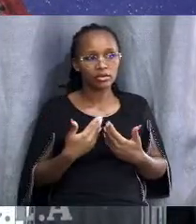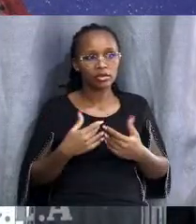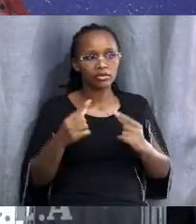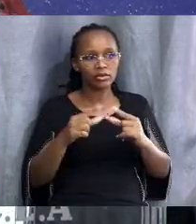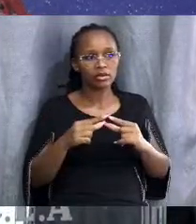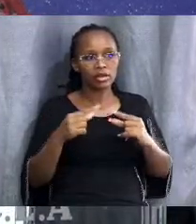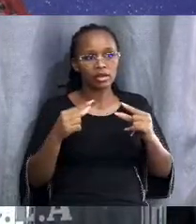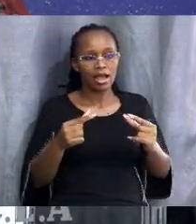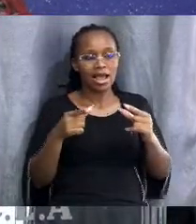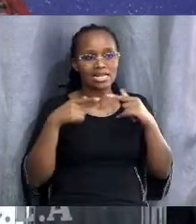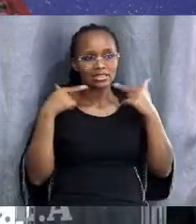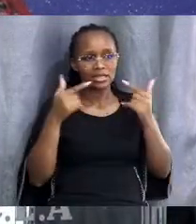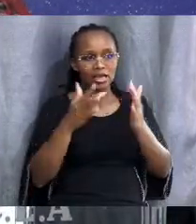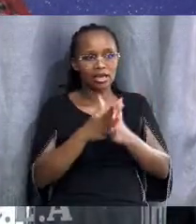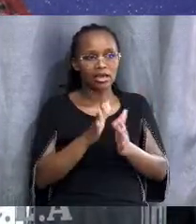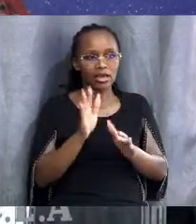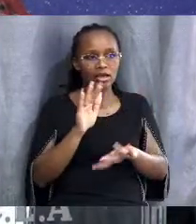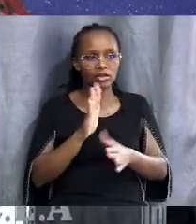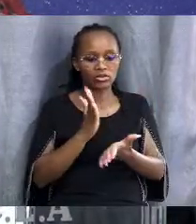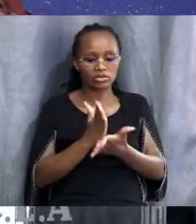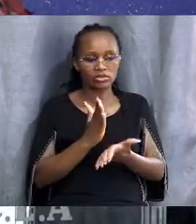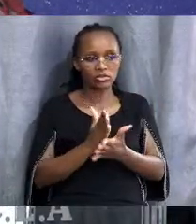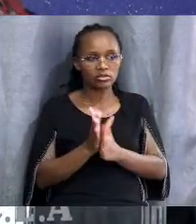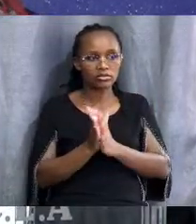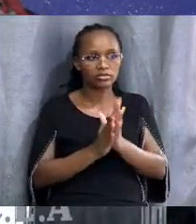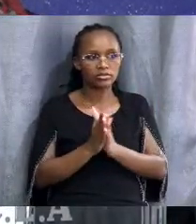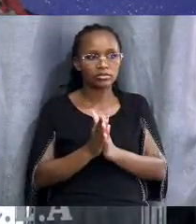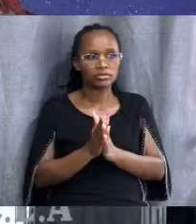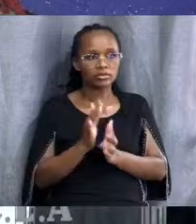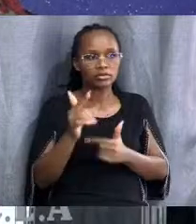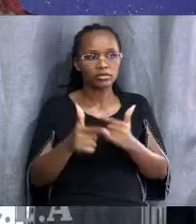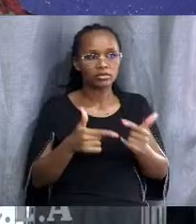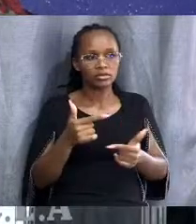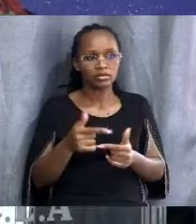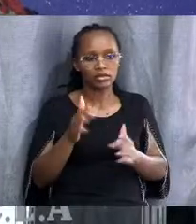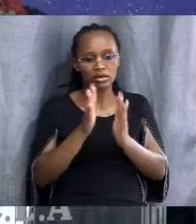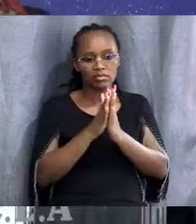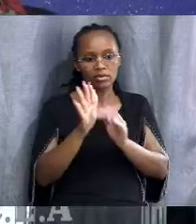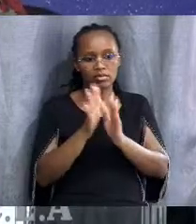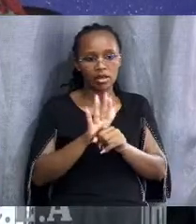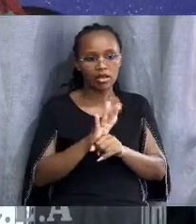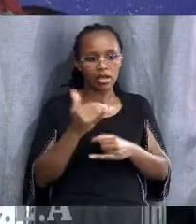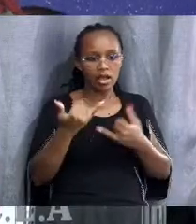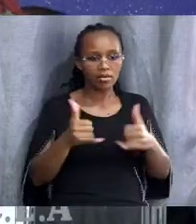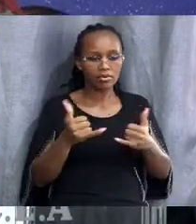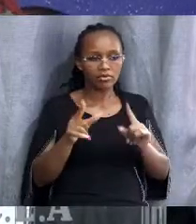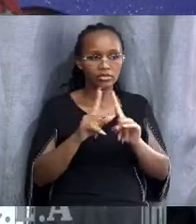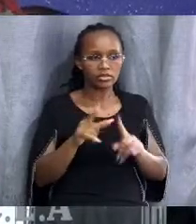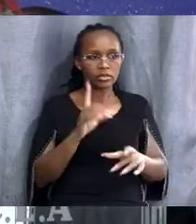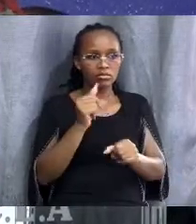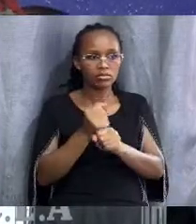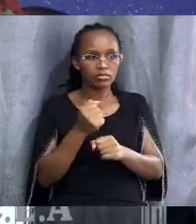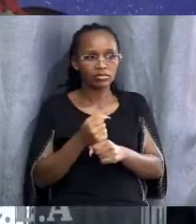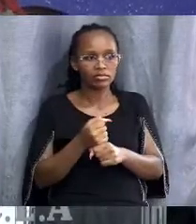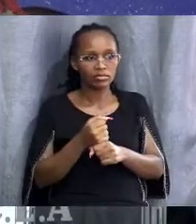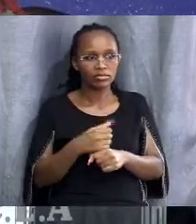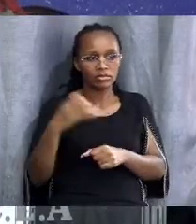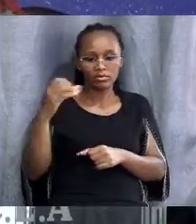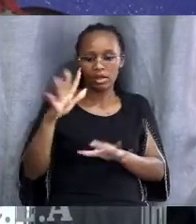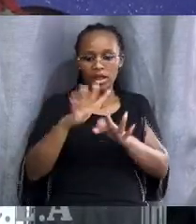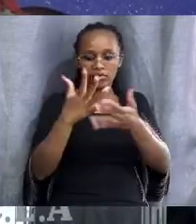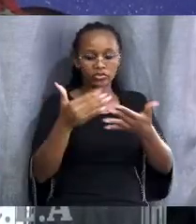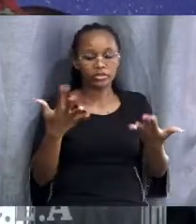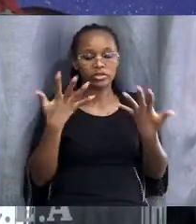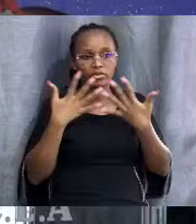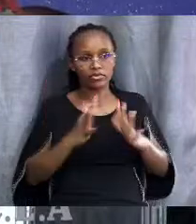plans. You are a very ambitious kid, hardworking, prayerful, joyous. You always looked at the brighter side of